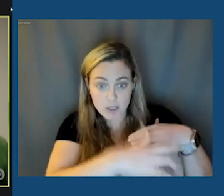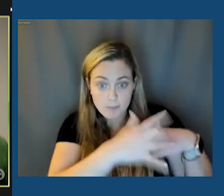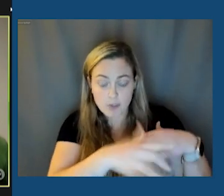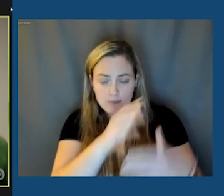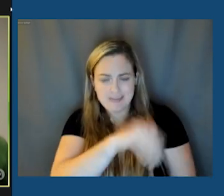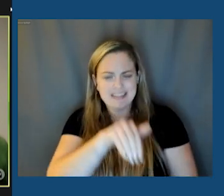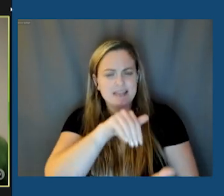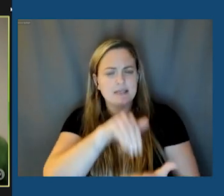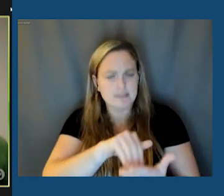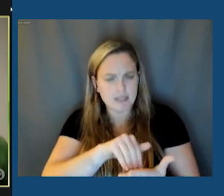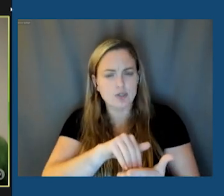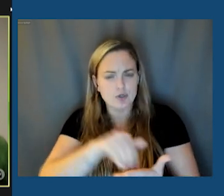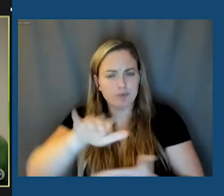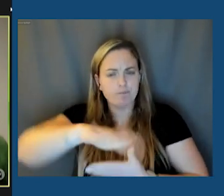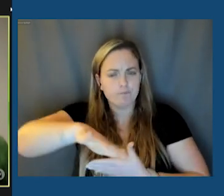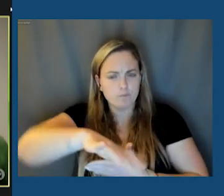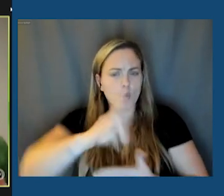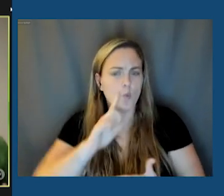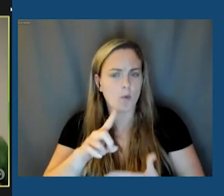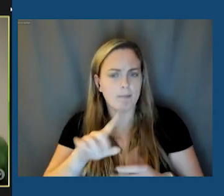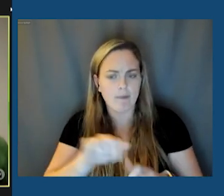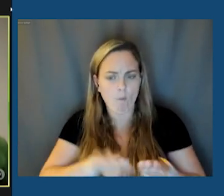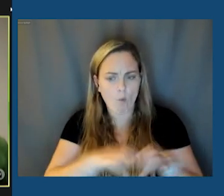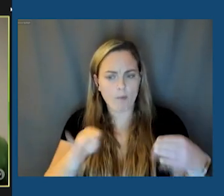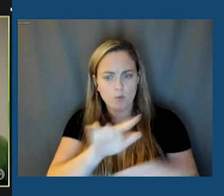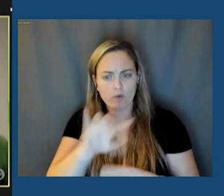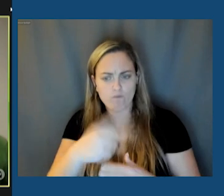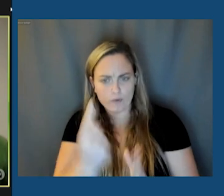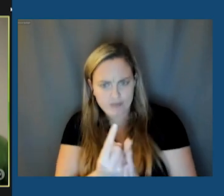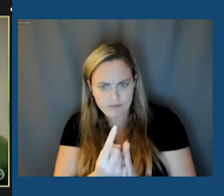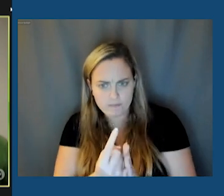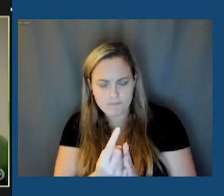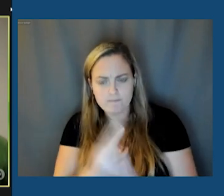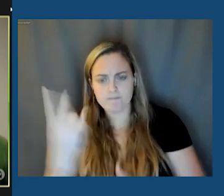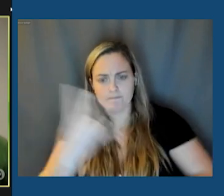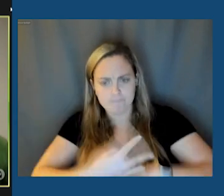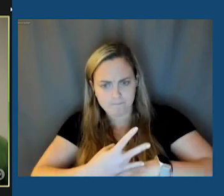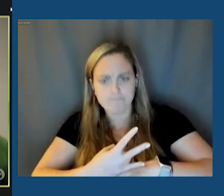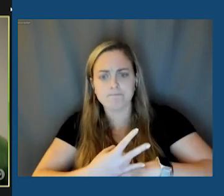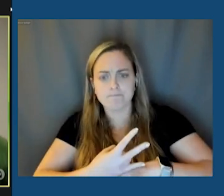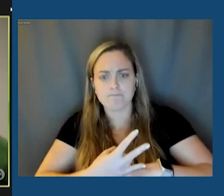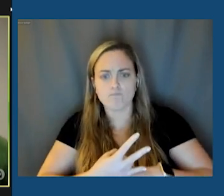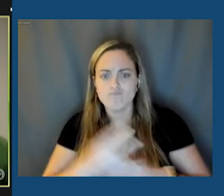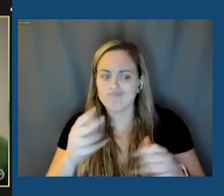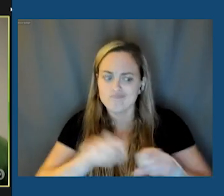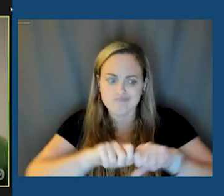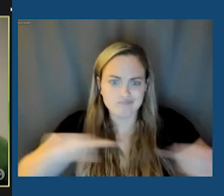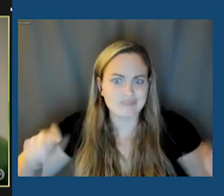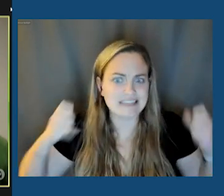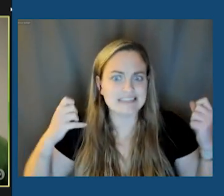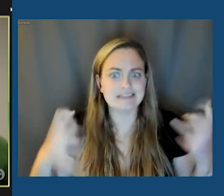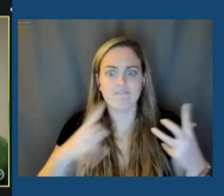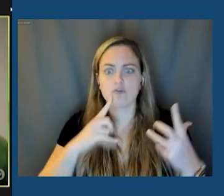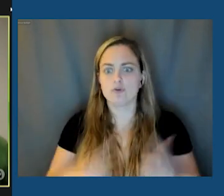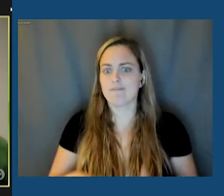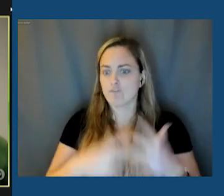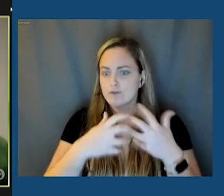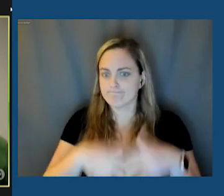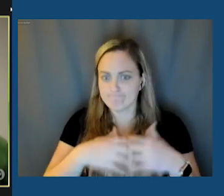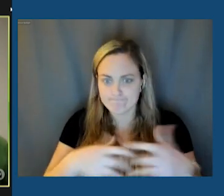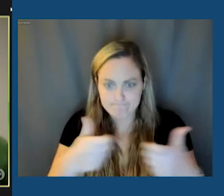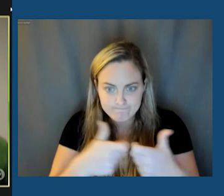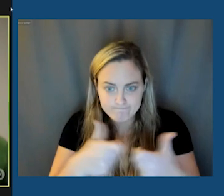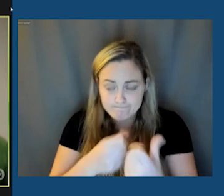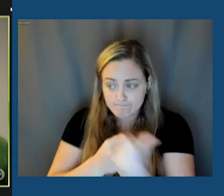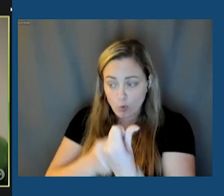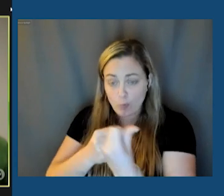event will be open 24/7. We've already deployed dozens of generators out to support traffic signals